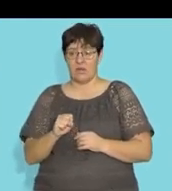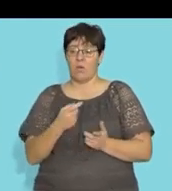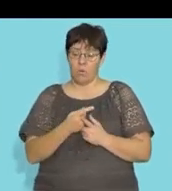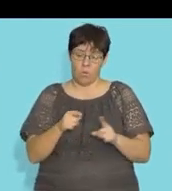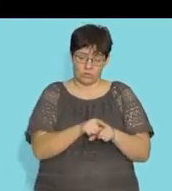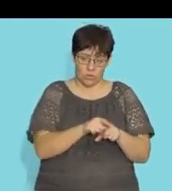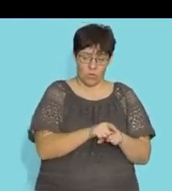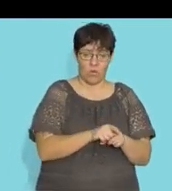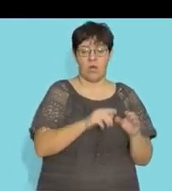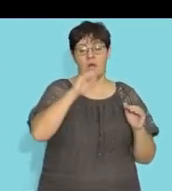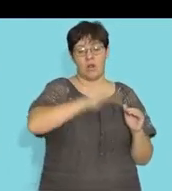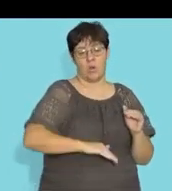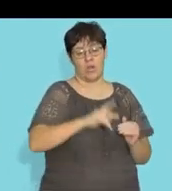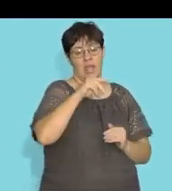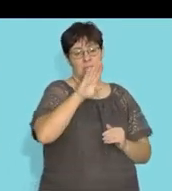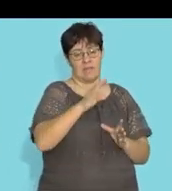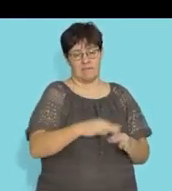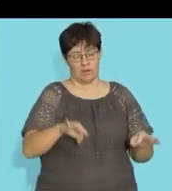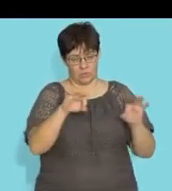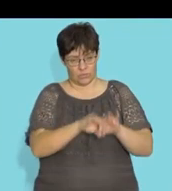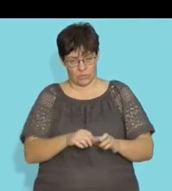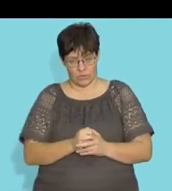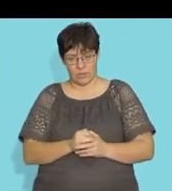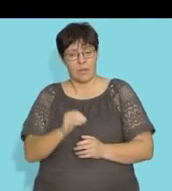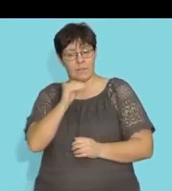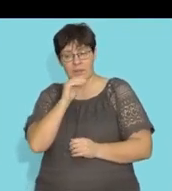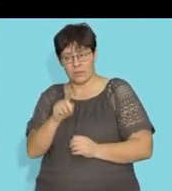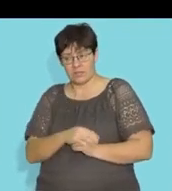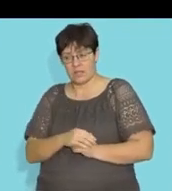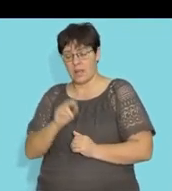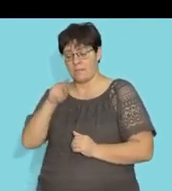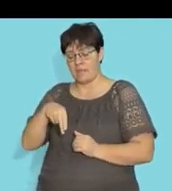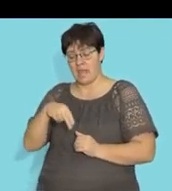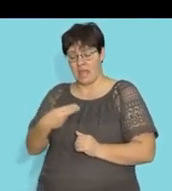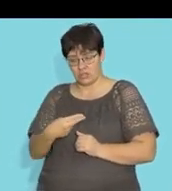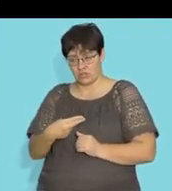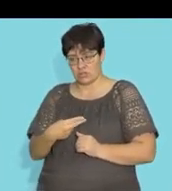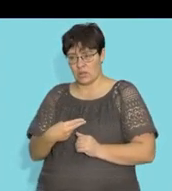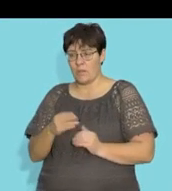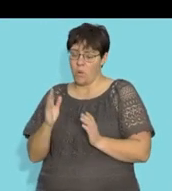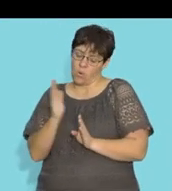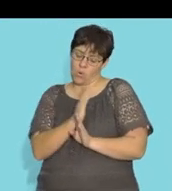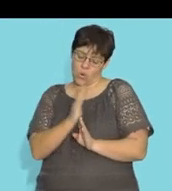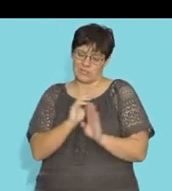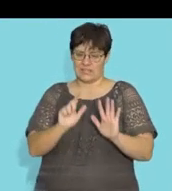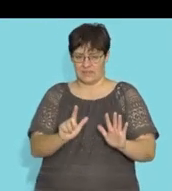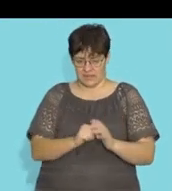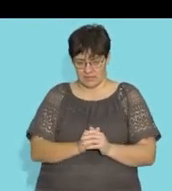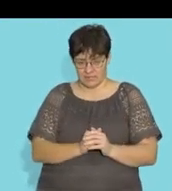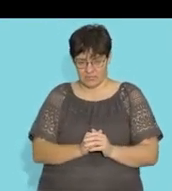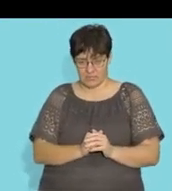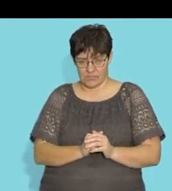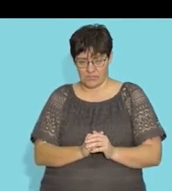concentration also leads to a low Kb value, meaning that the pH is closer to